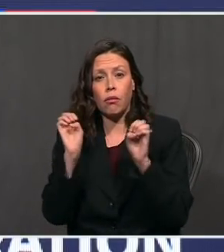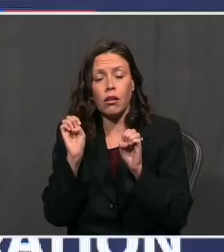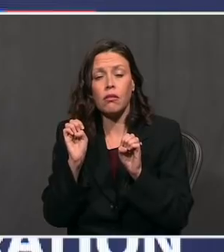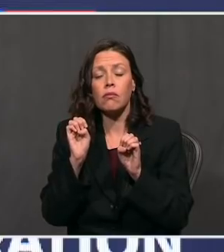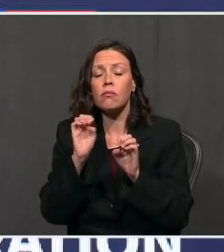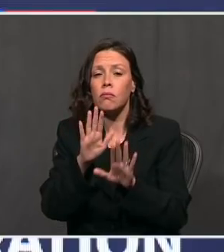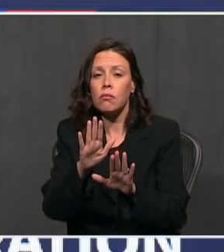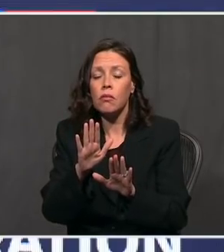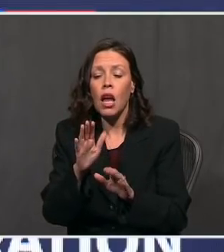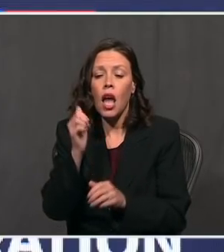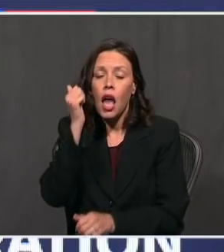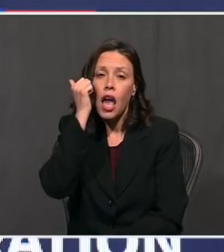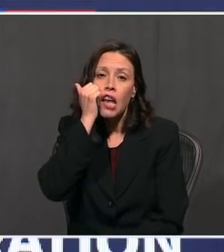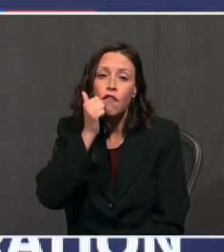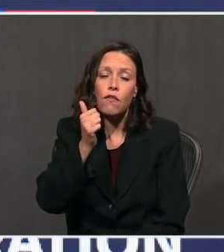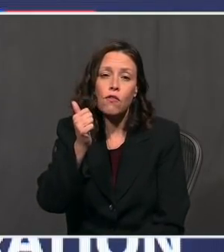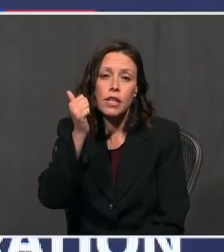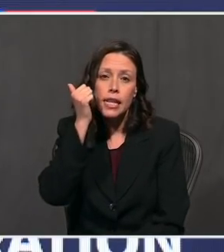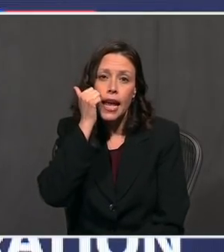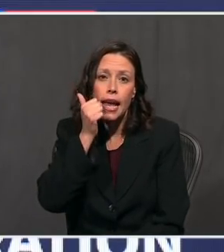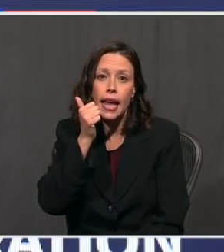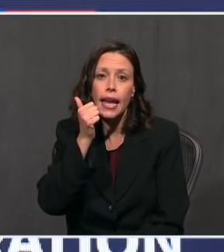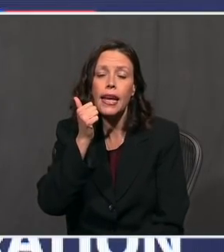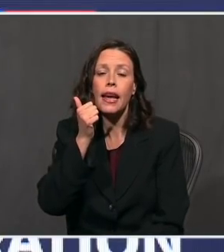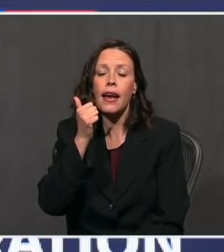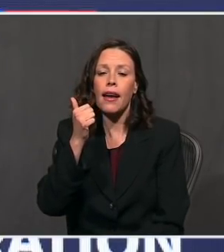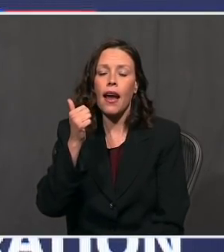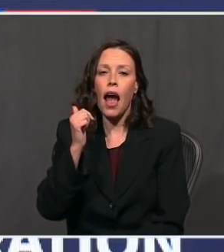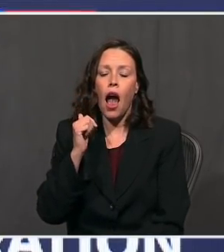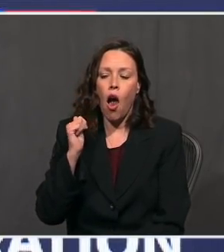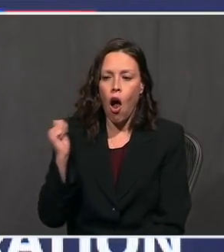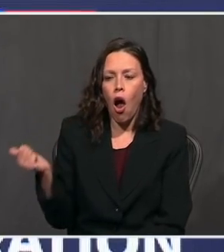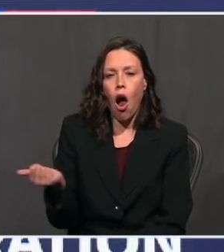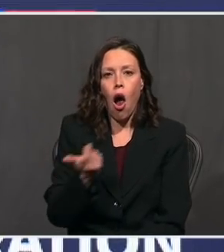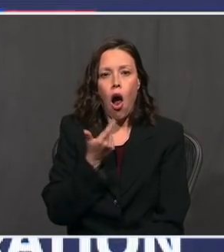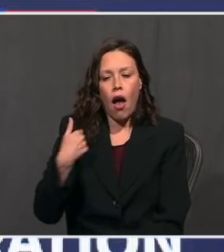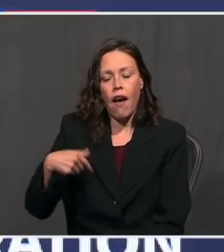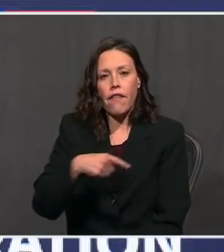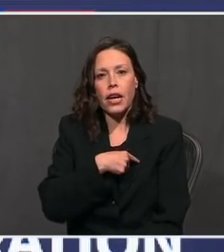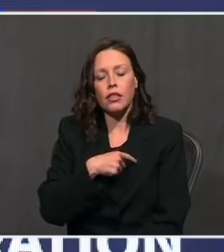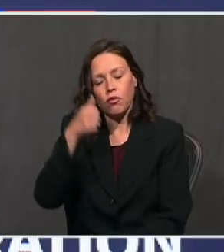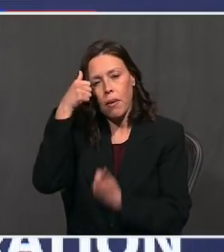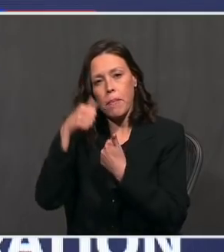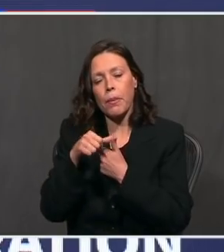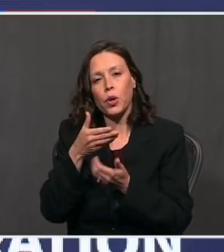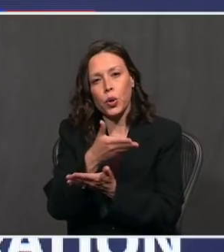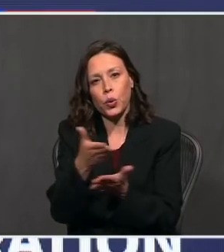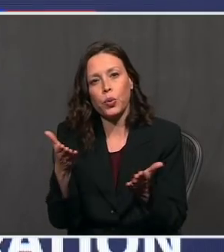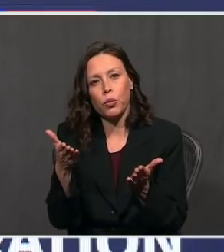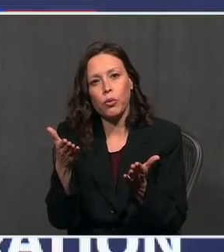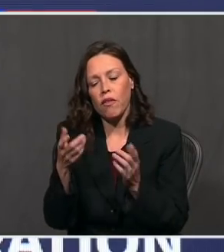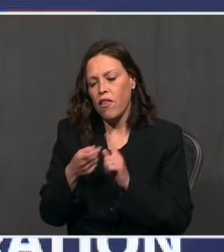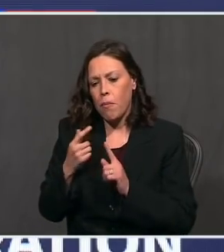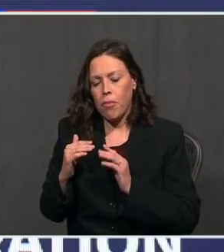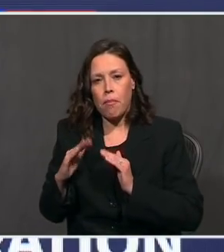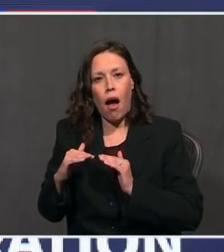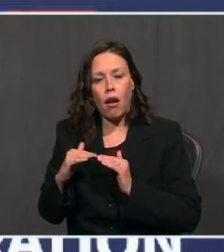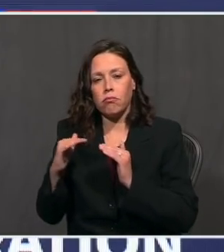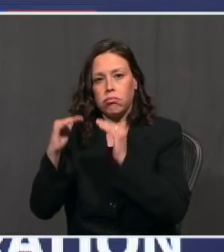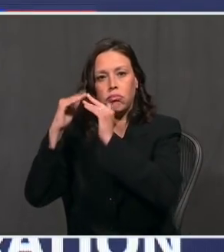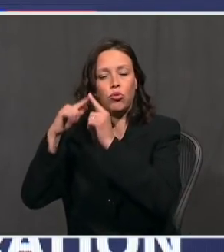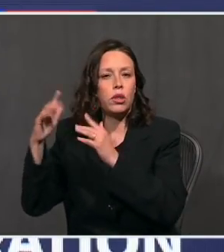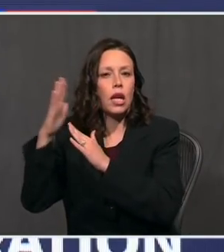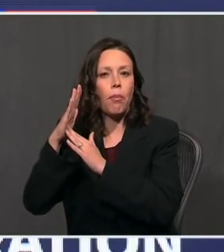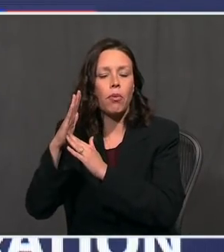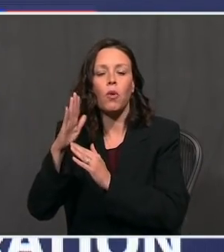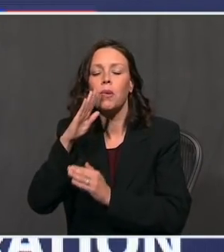there's not a day gone by that you haven't been on the hearts of all of us working at every level. And